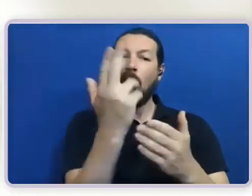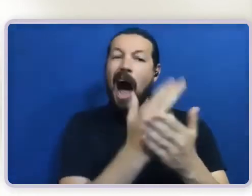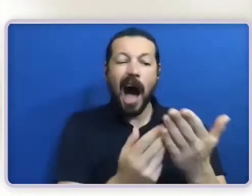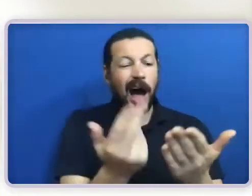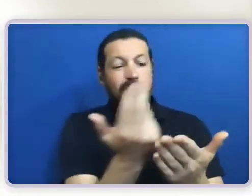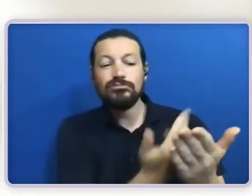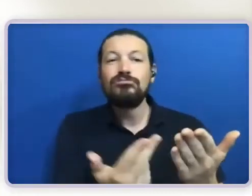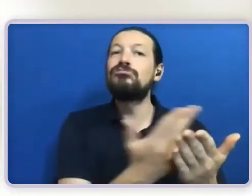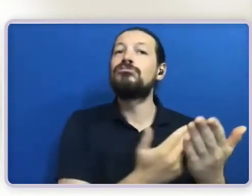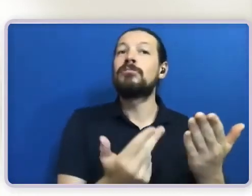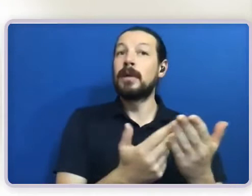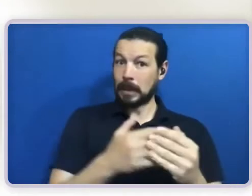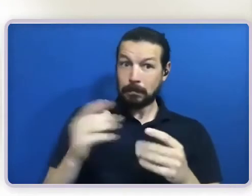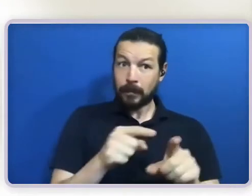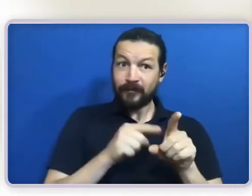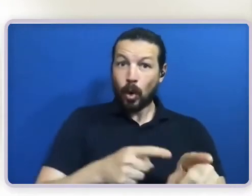language.